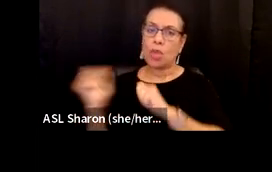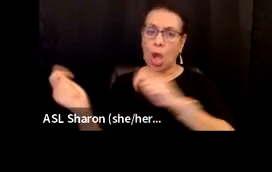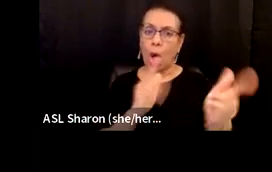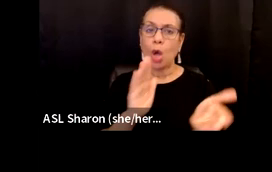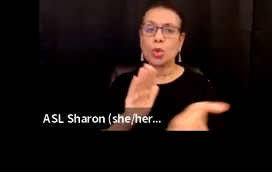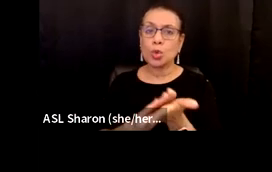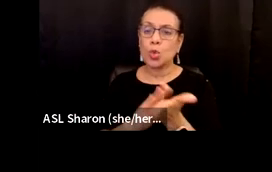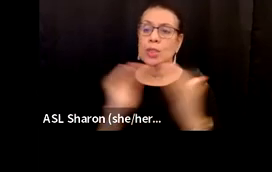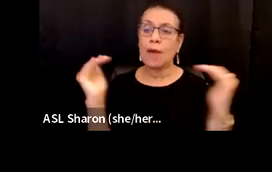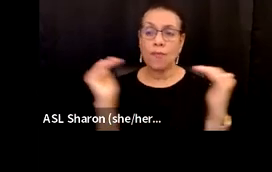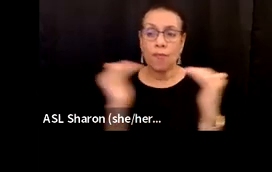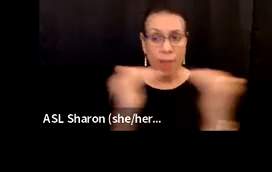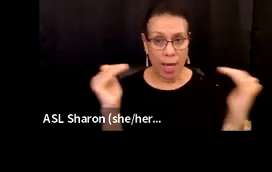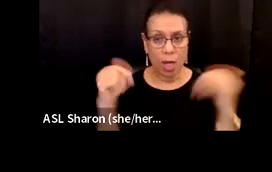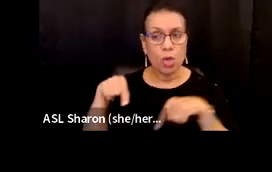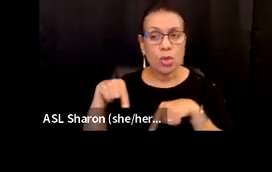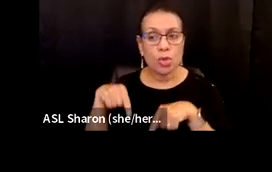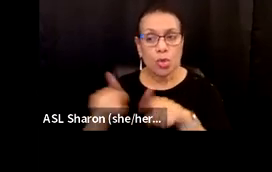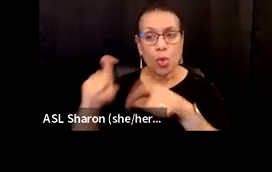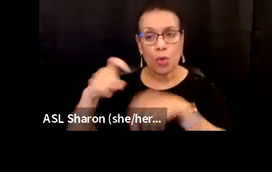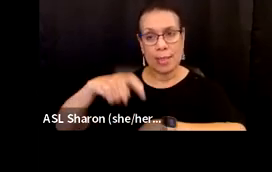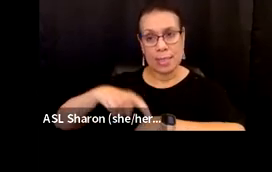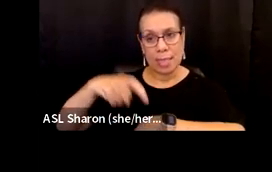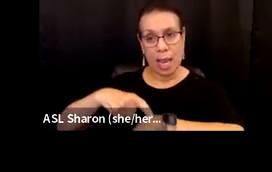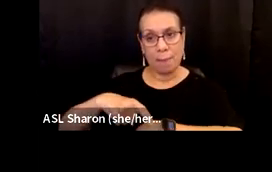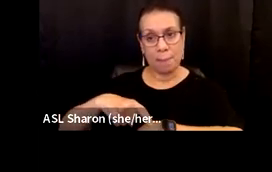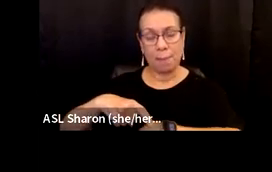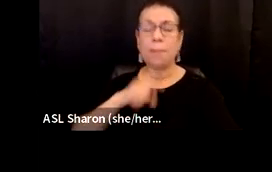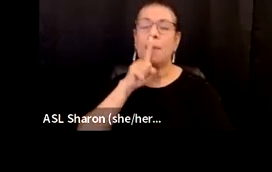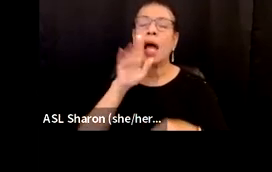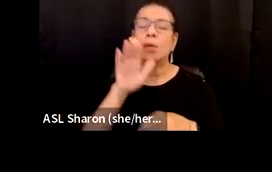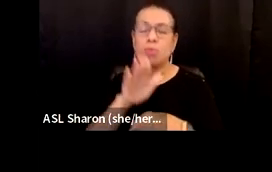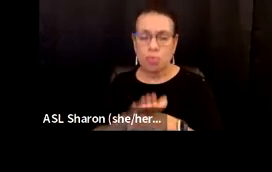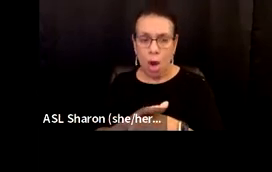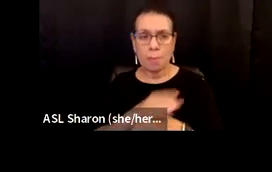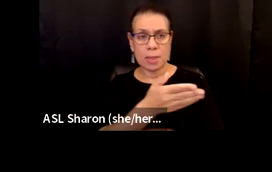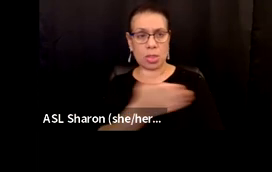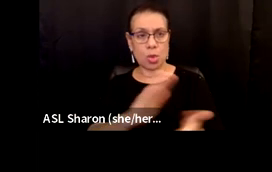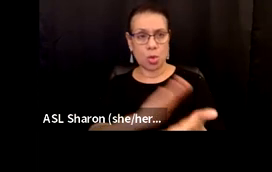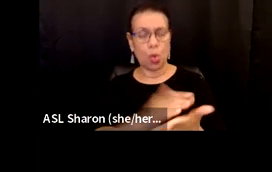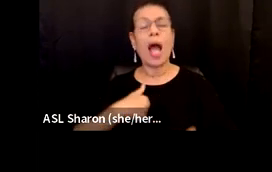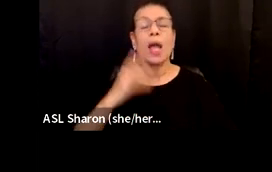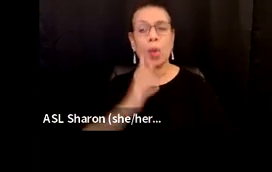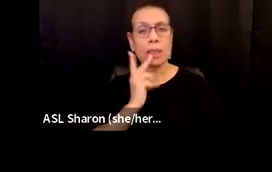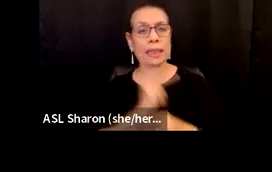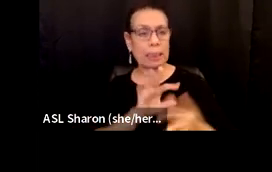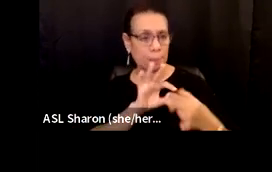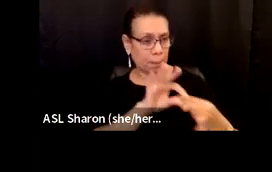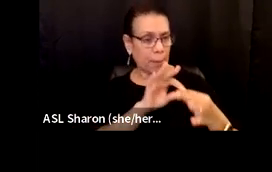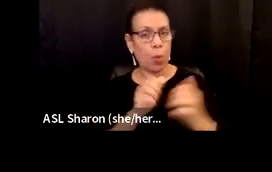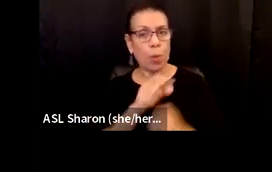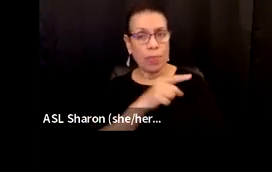fairly and equitably during this budget process i have promised the school community that i would stay engaged with them and their school